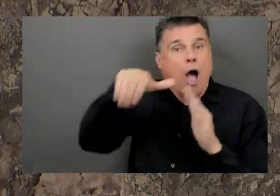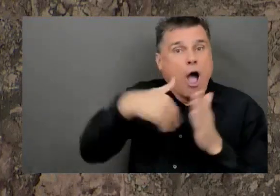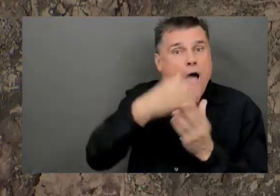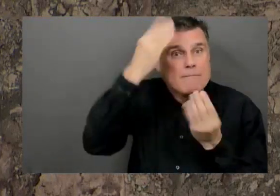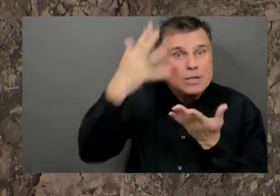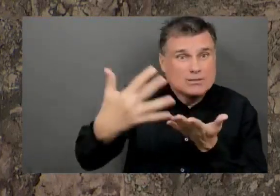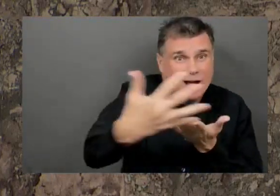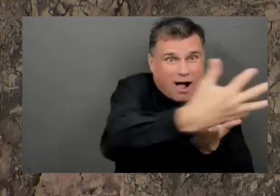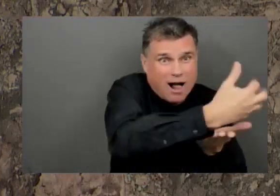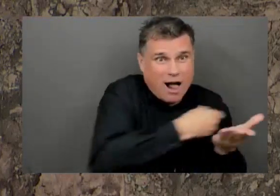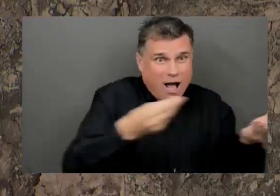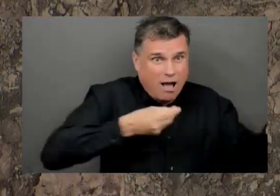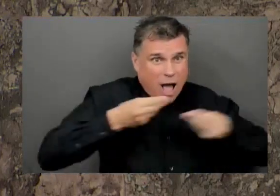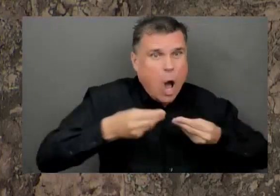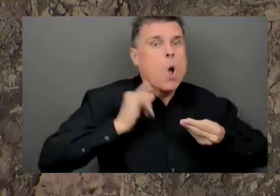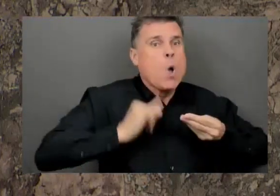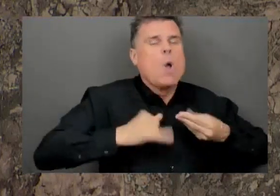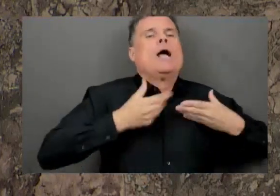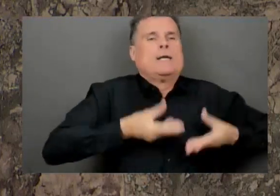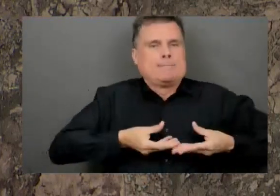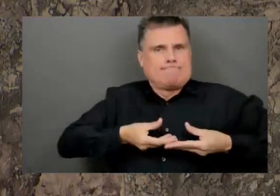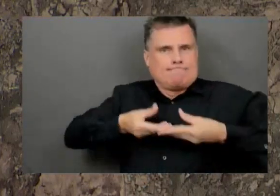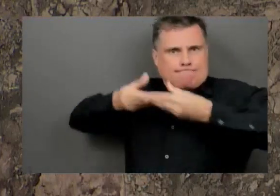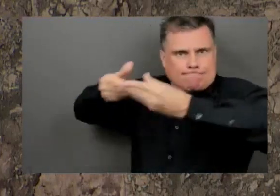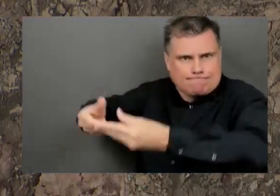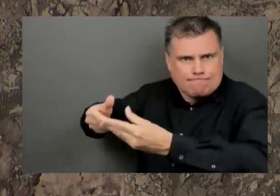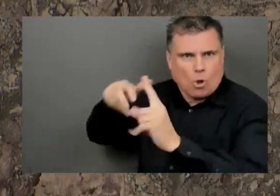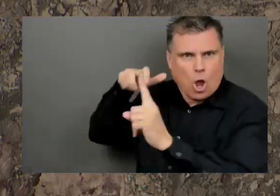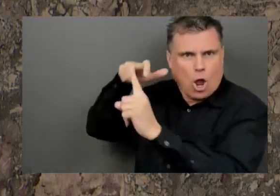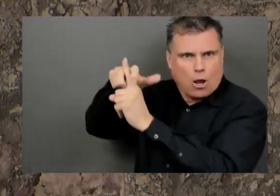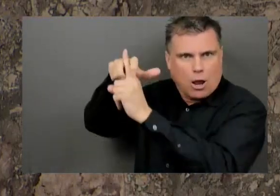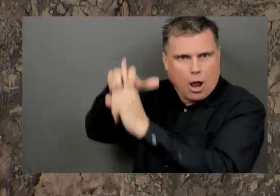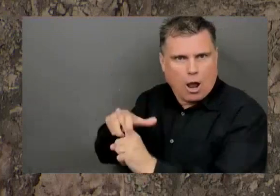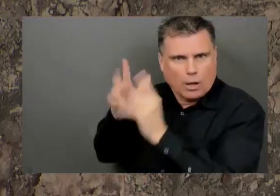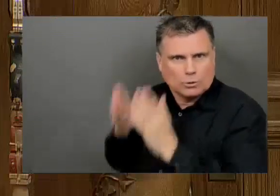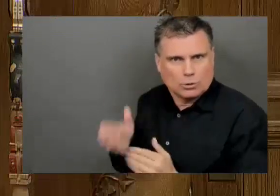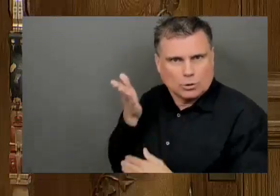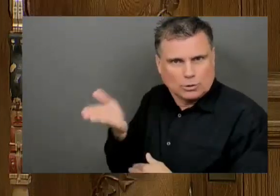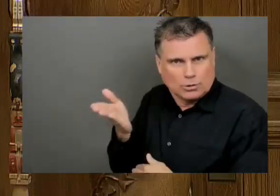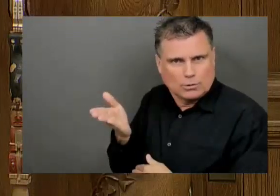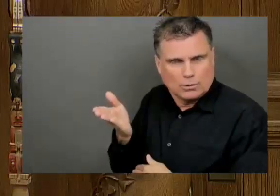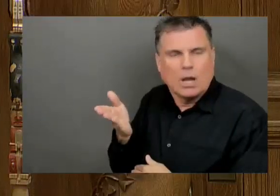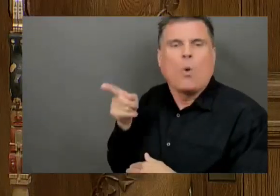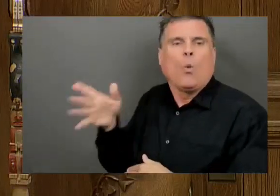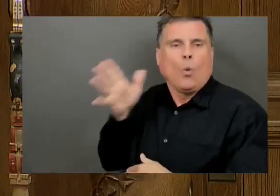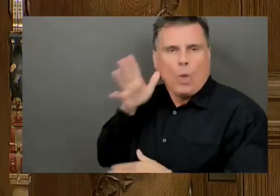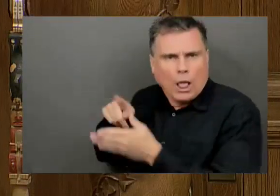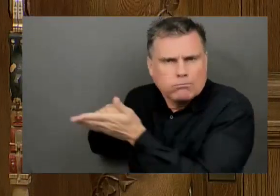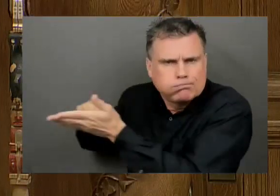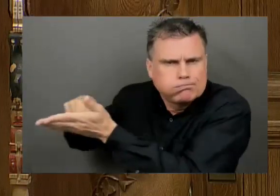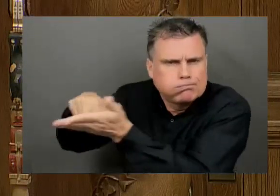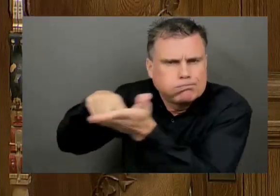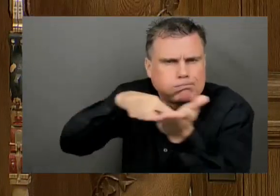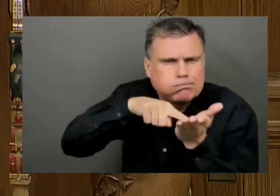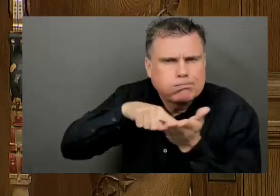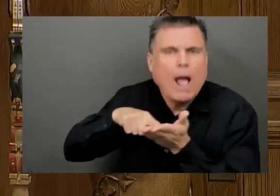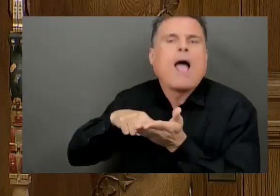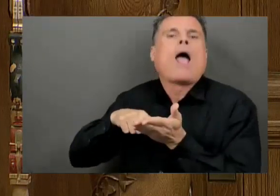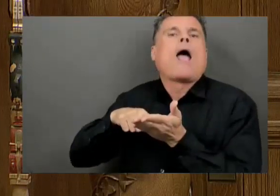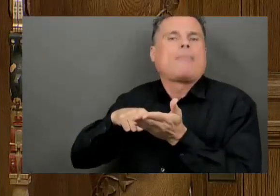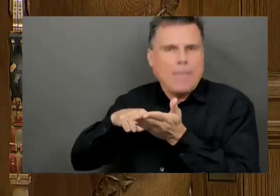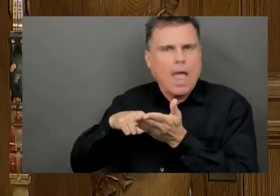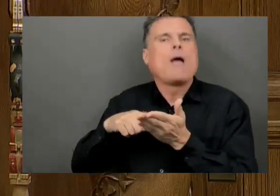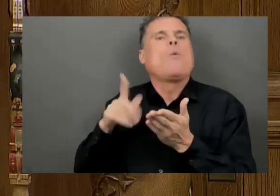fairly produced report for British Columbia. Thank you, Mr. Speaker. Member for Abbotsford West. The Honourable Chair.